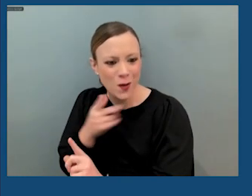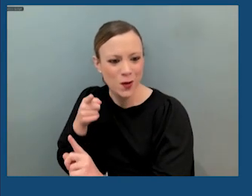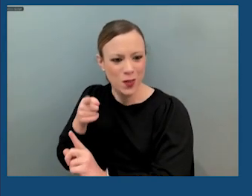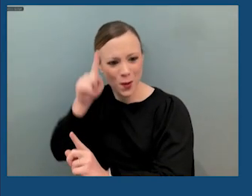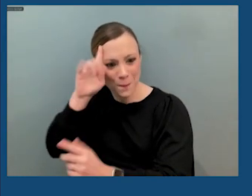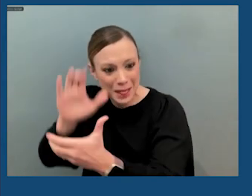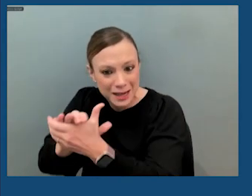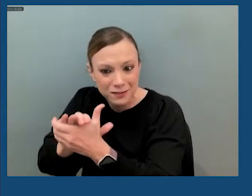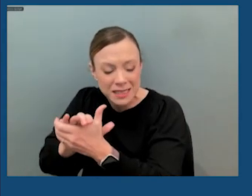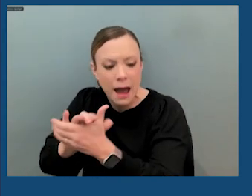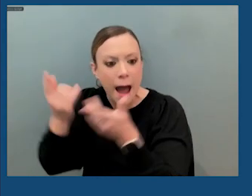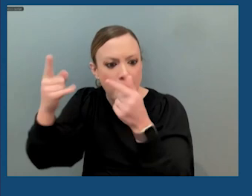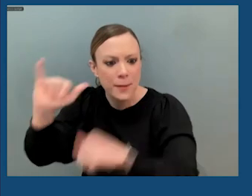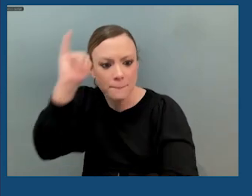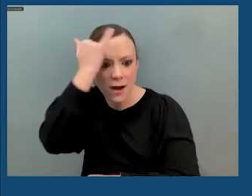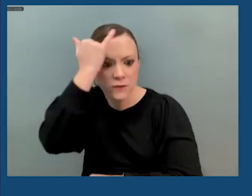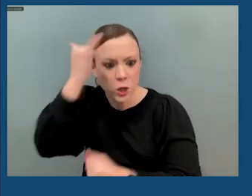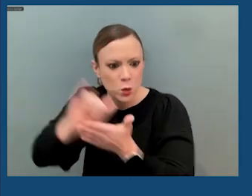Buffalo, New York.